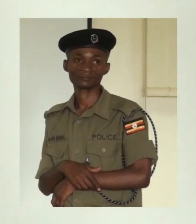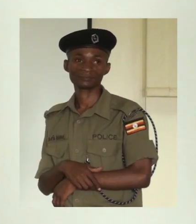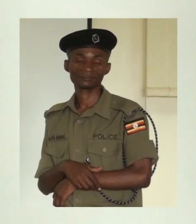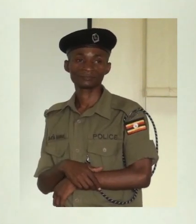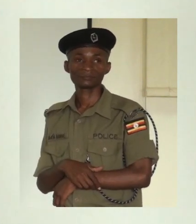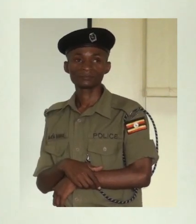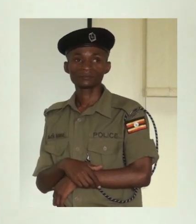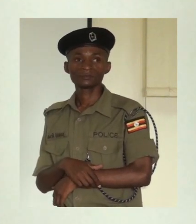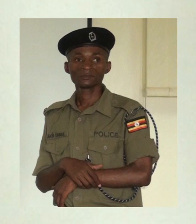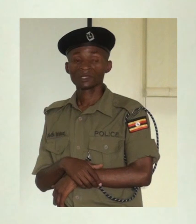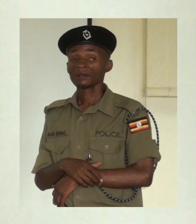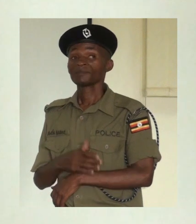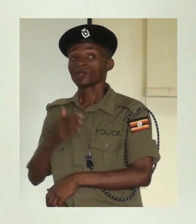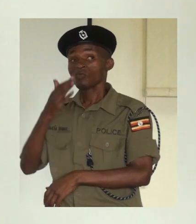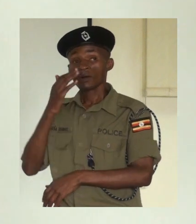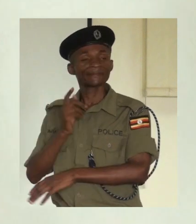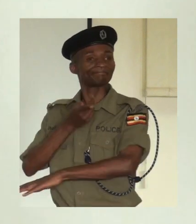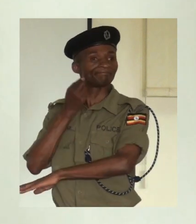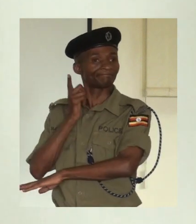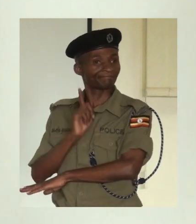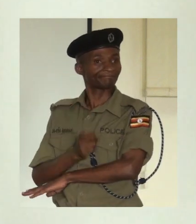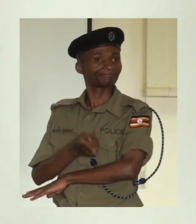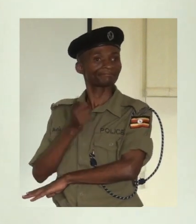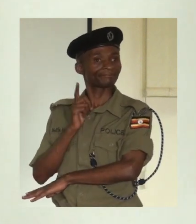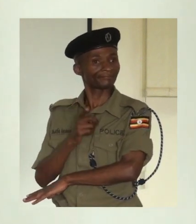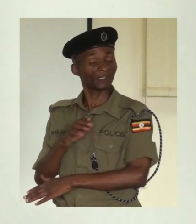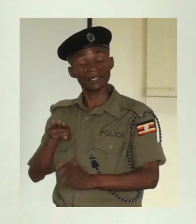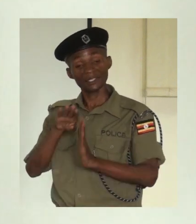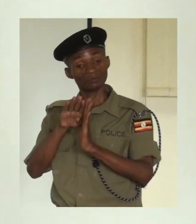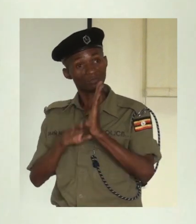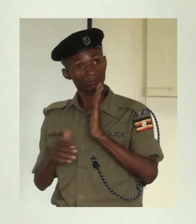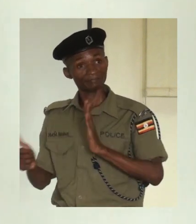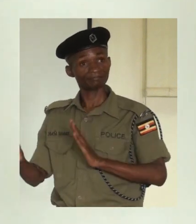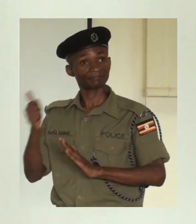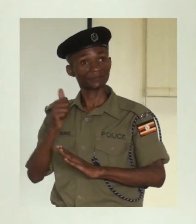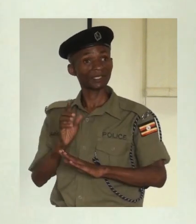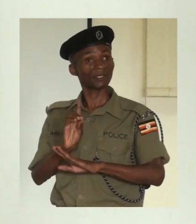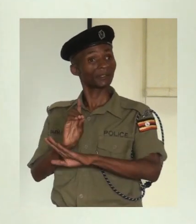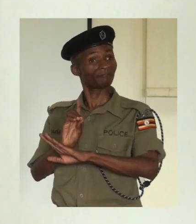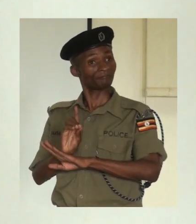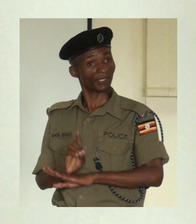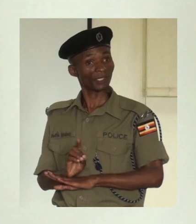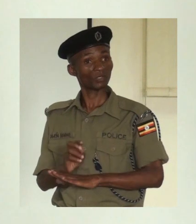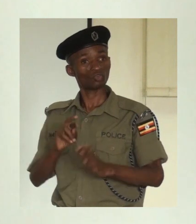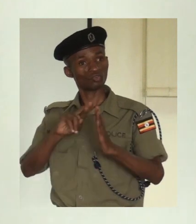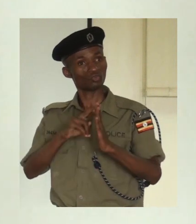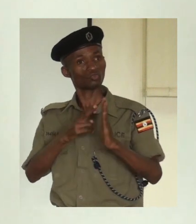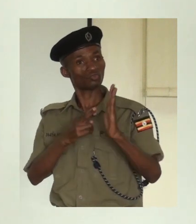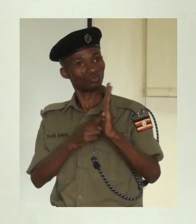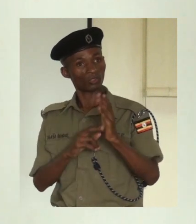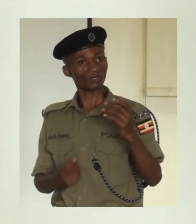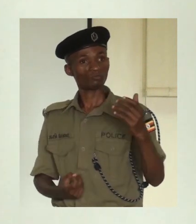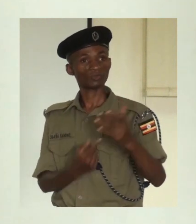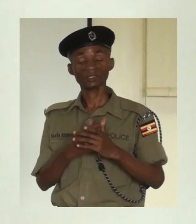2022. We want to issue a warning that this recruitment is based on rule and merit. Therefore, whoever will